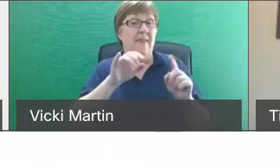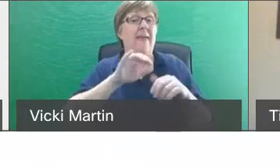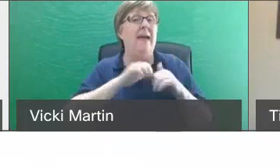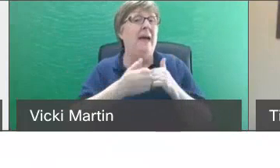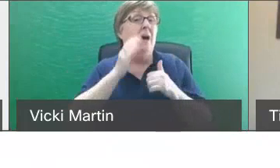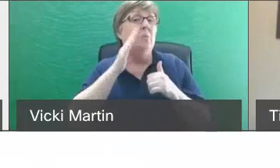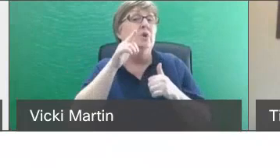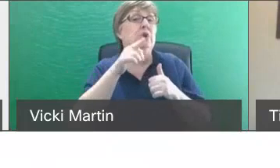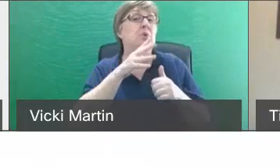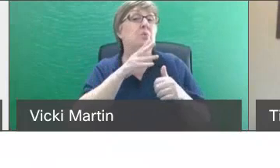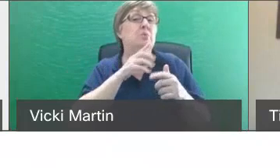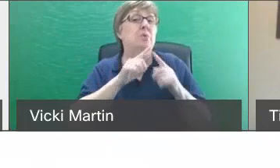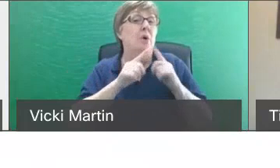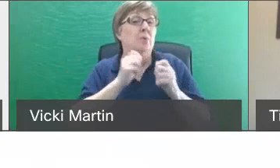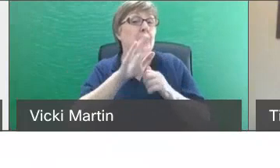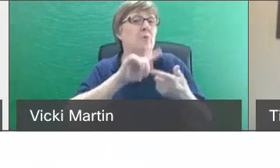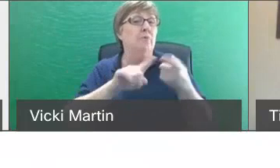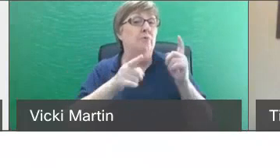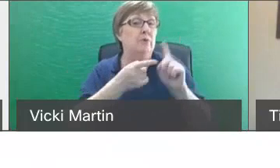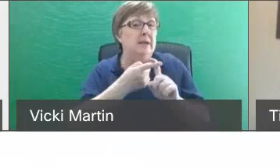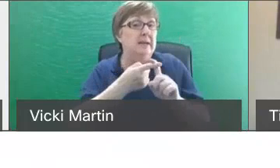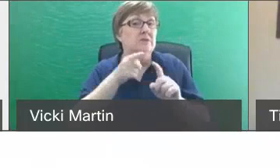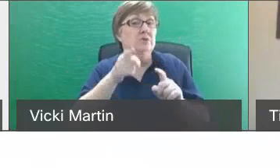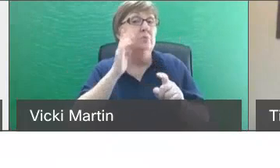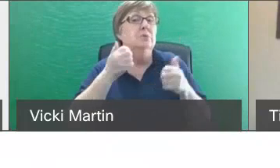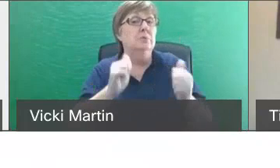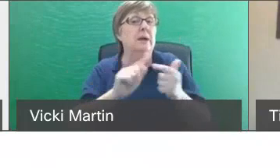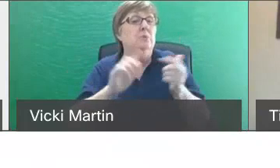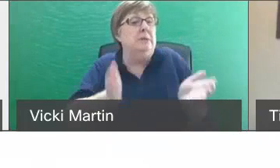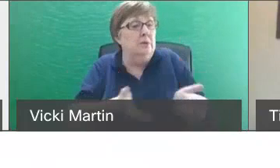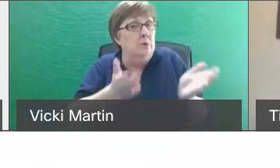boost yourself up. And that's a big part of self-care as well.